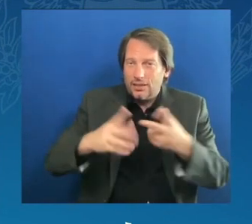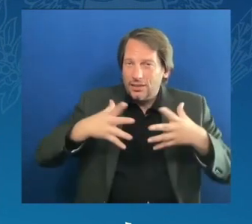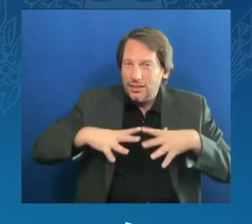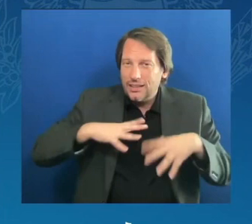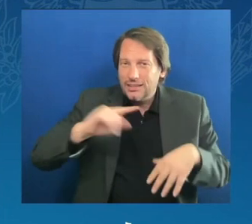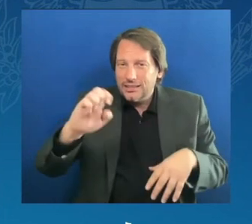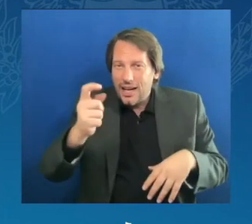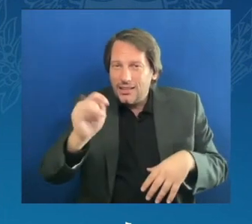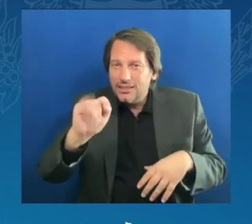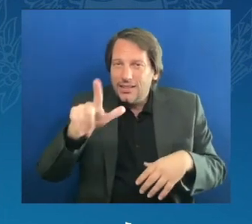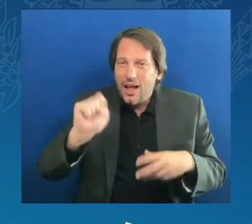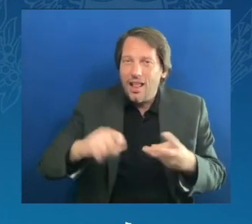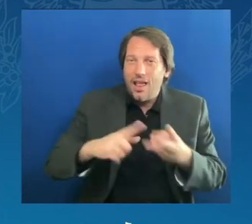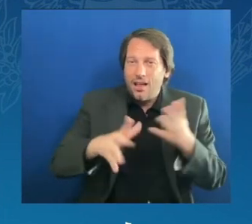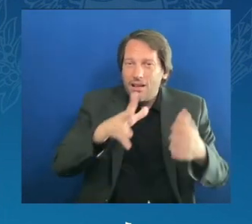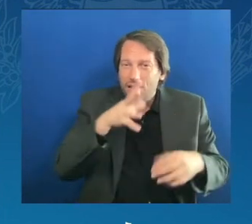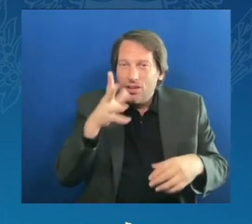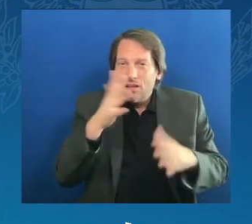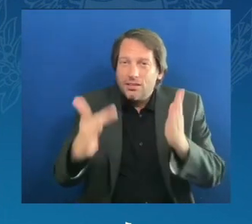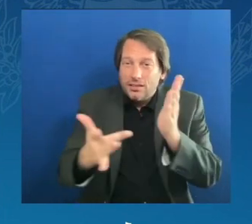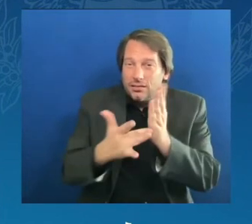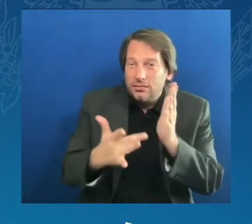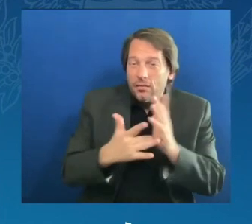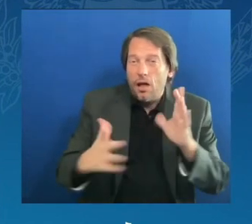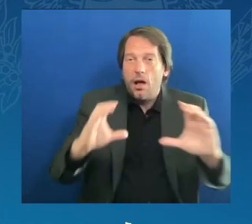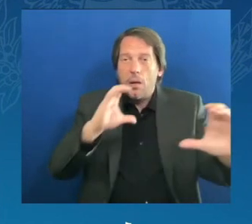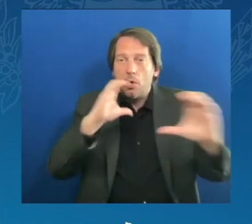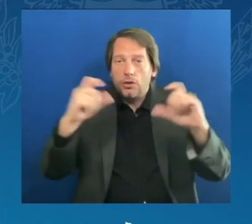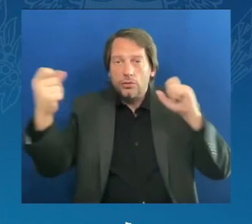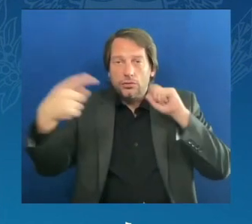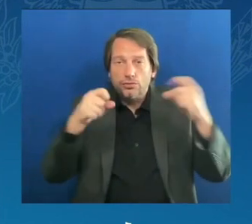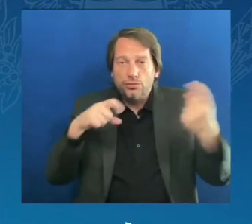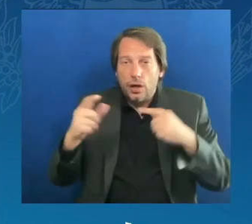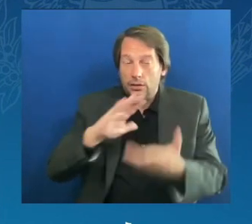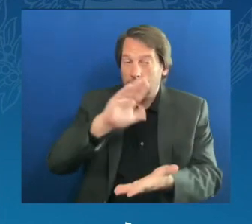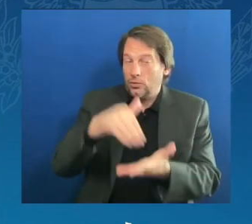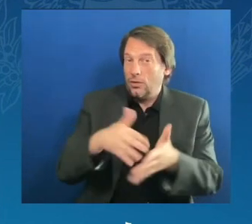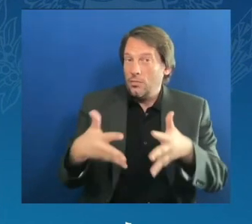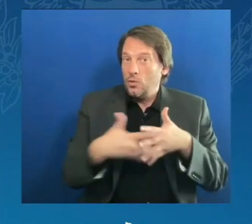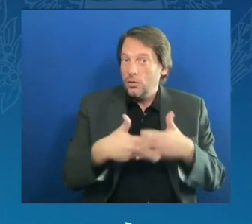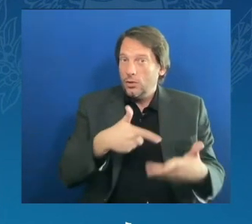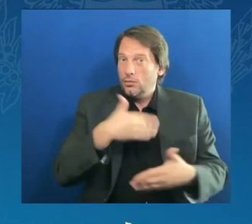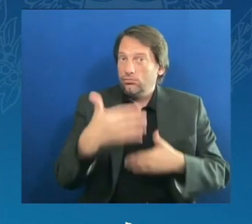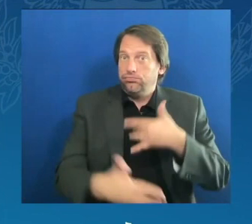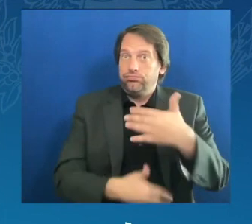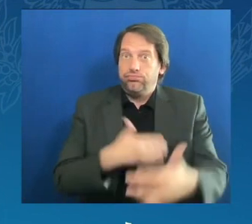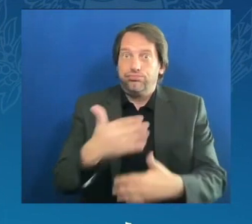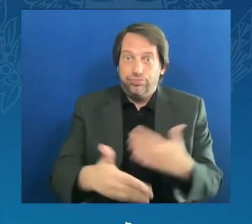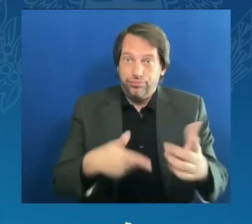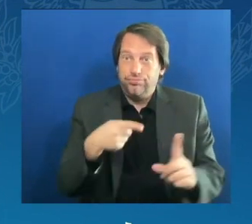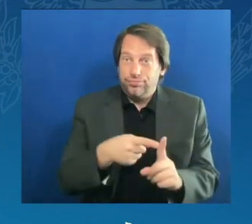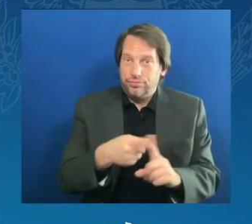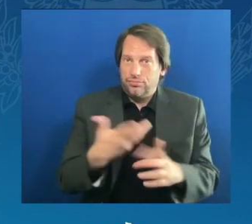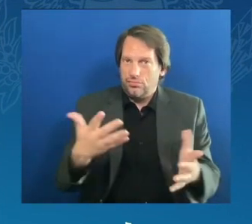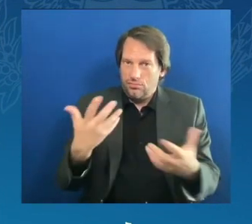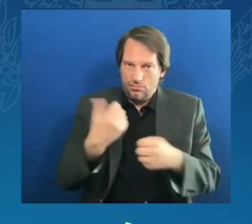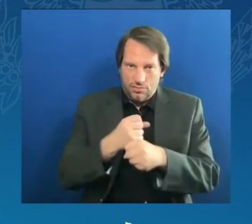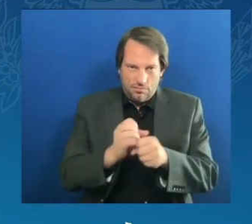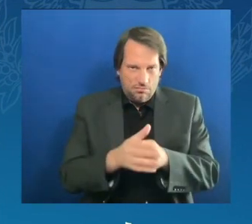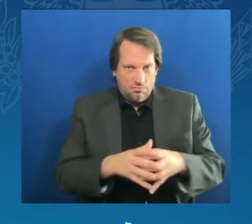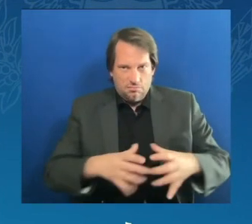thus far created 70,000 new jobs throughout the region, provided skills training for more than 1 million